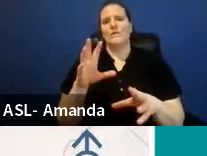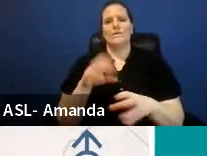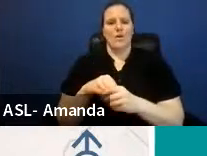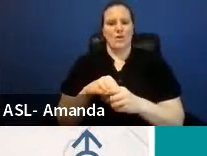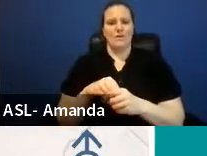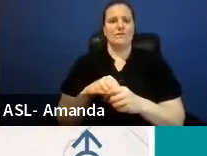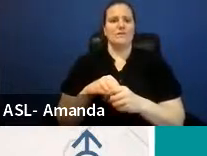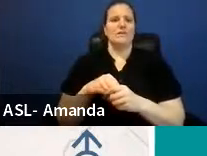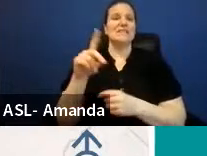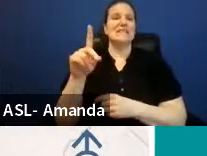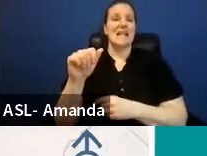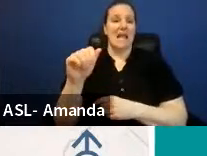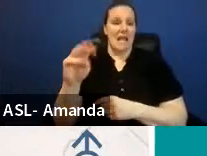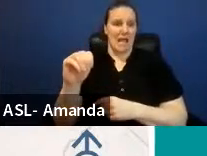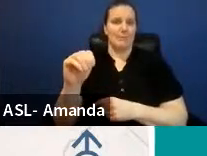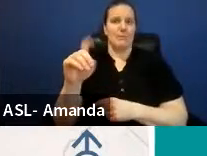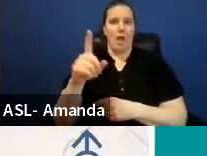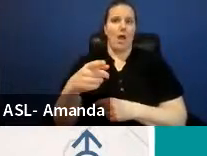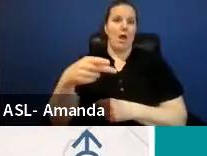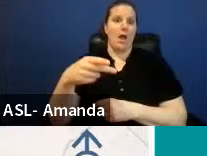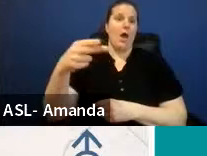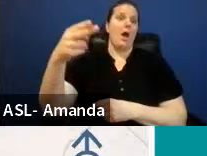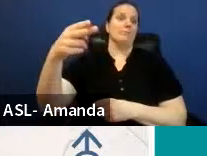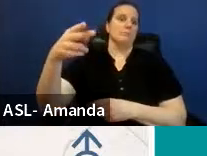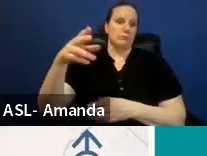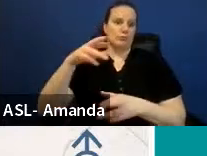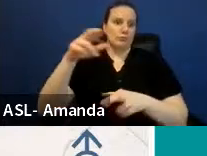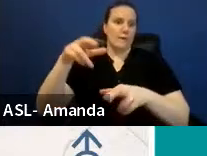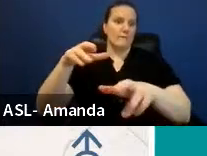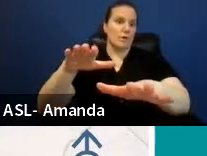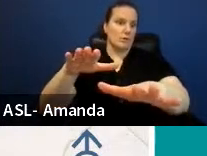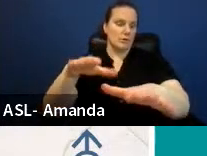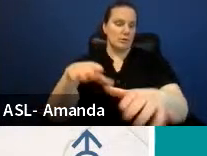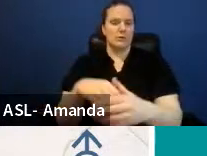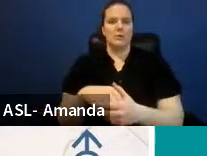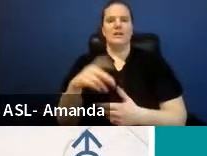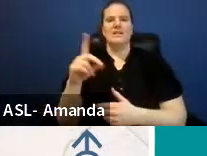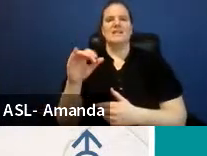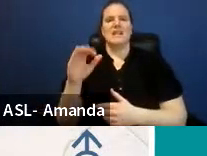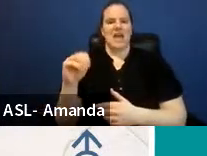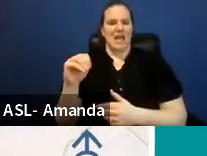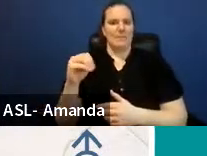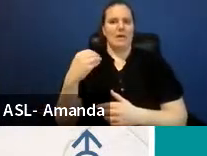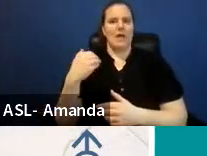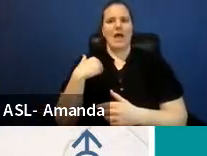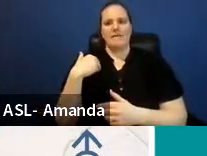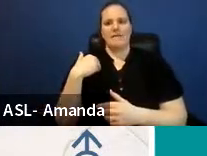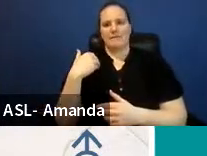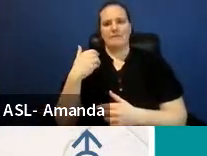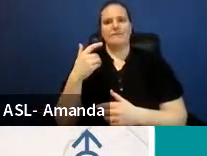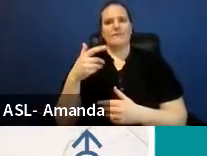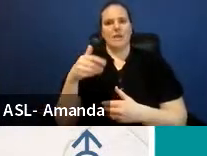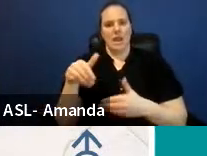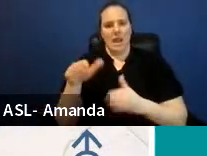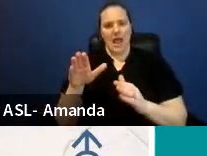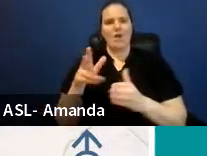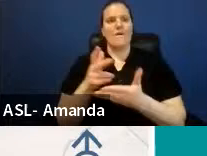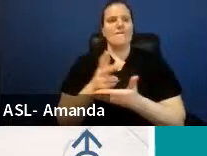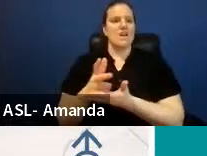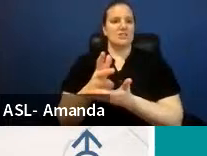our dams that are upriver. And in those dams are locks that allow vessels to move up and down